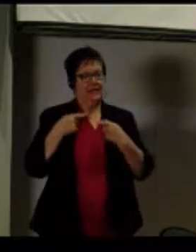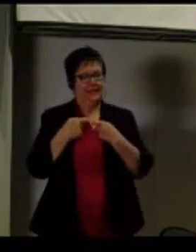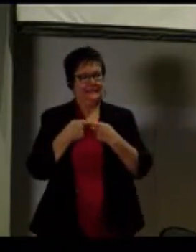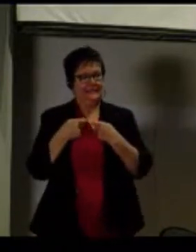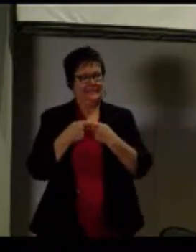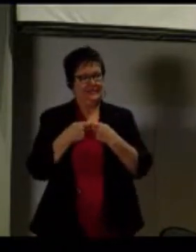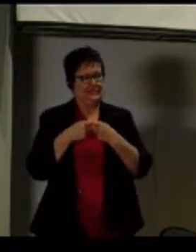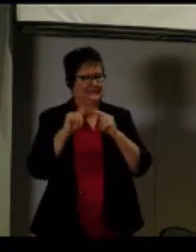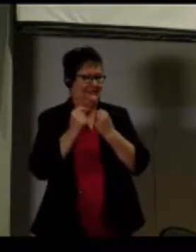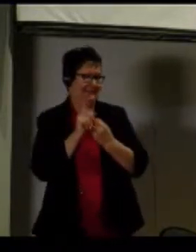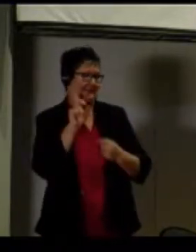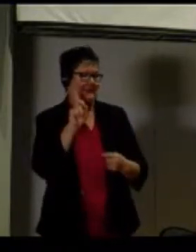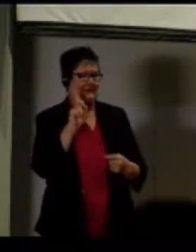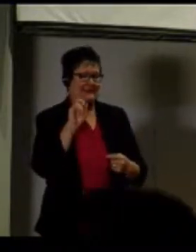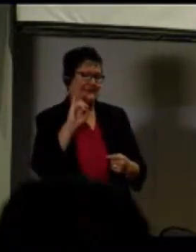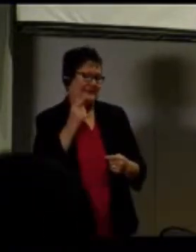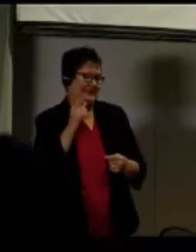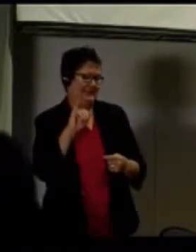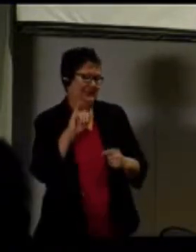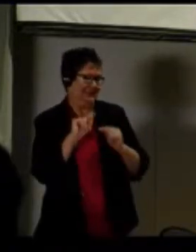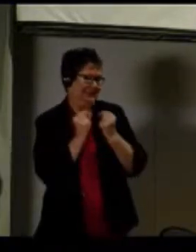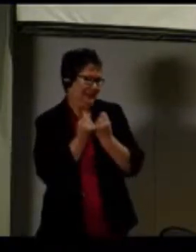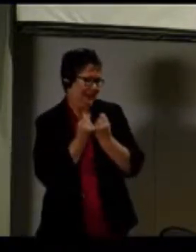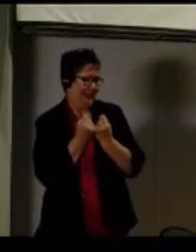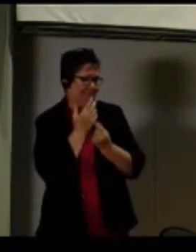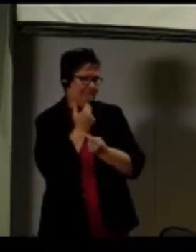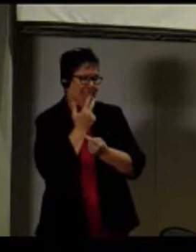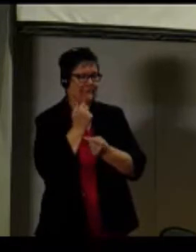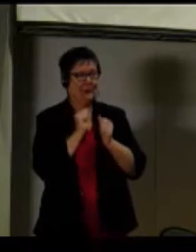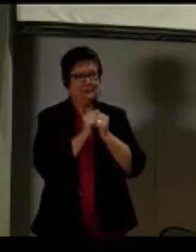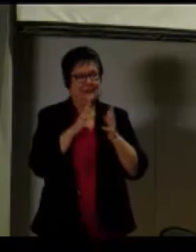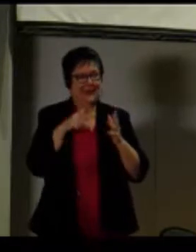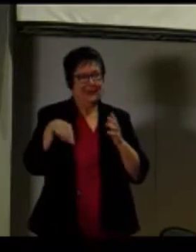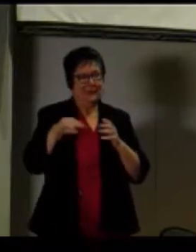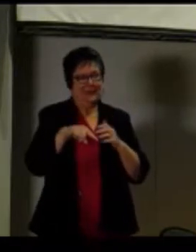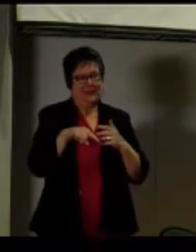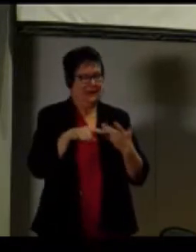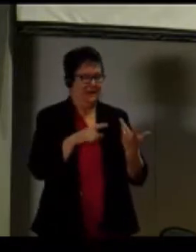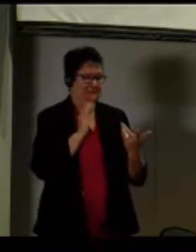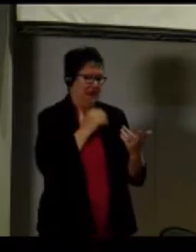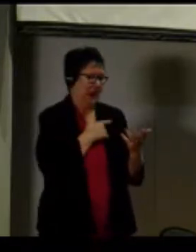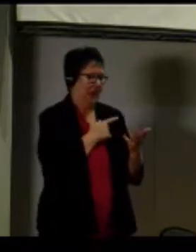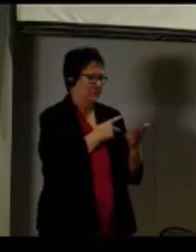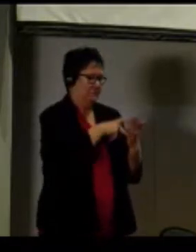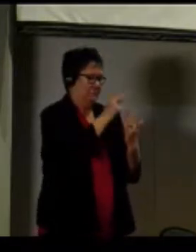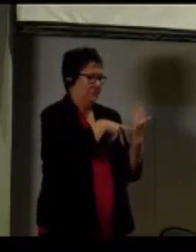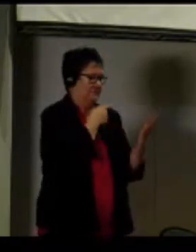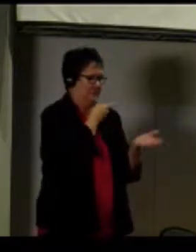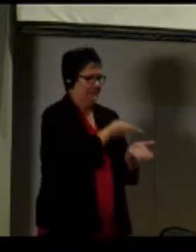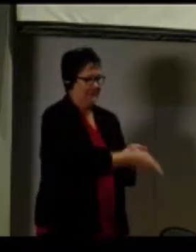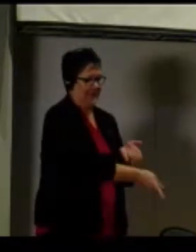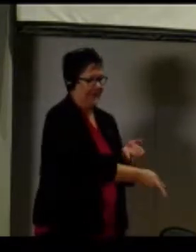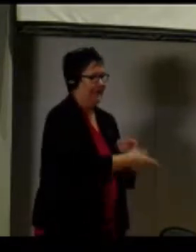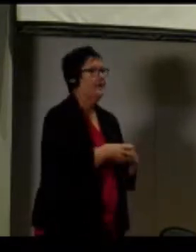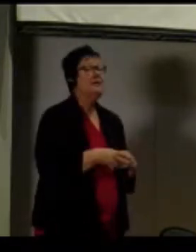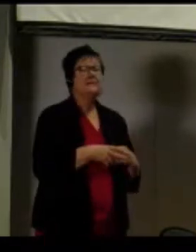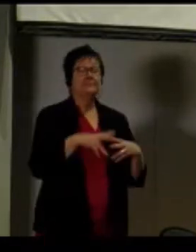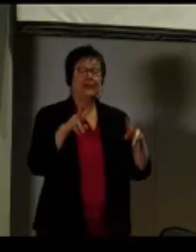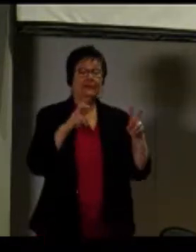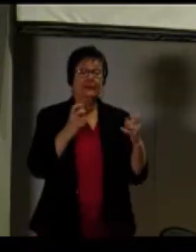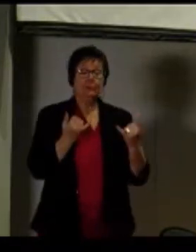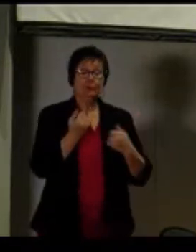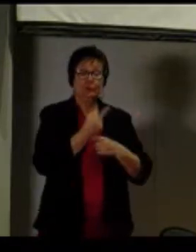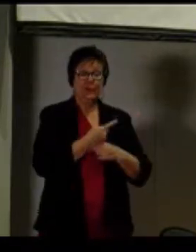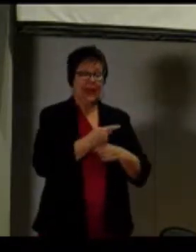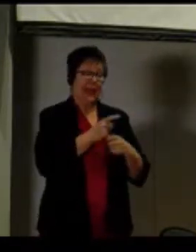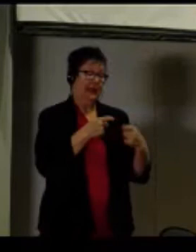Digi team at my museum, because without them, we wouldn't have a program. The theme here today is